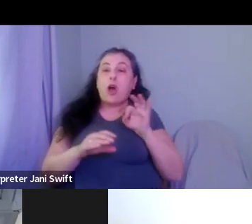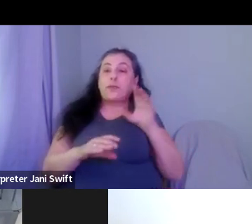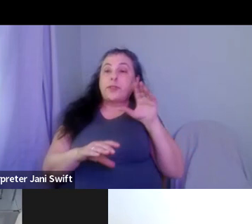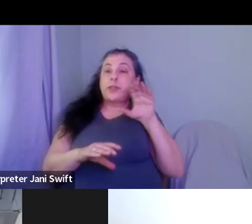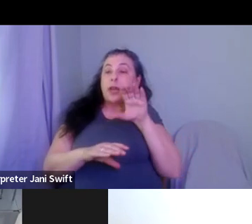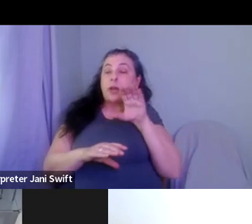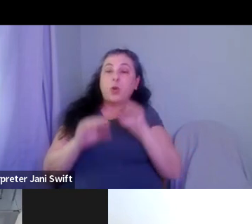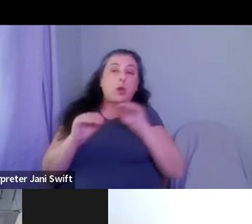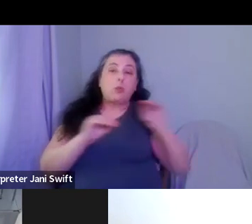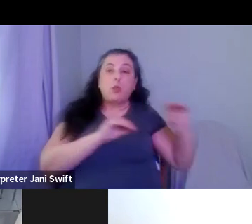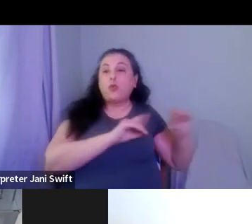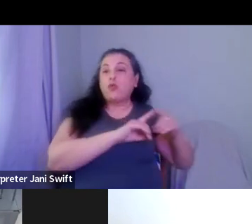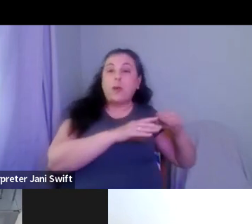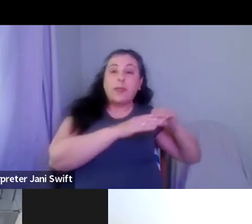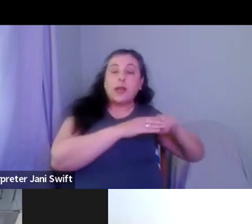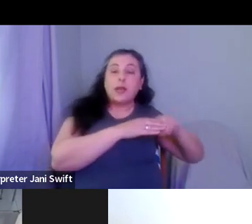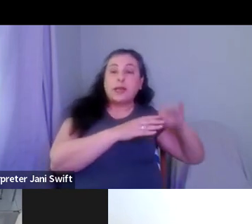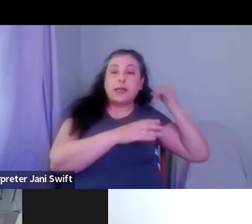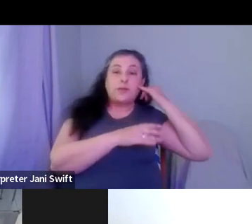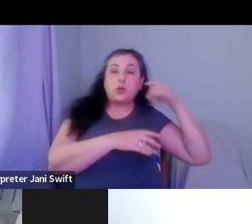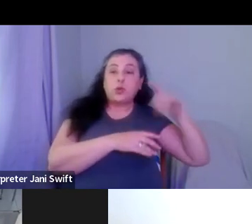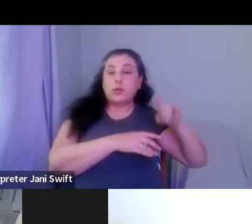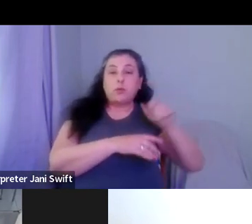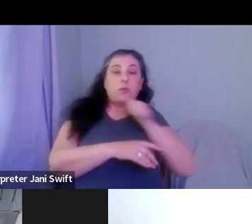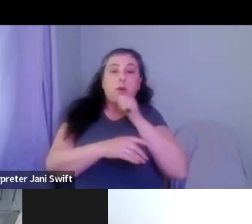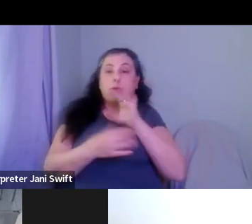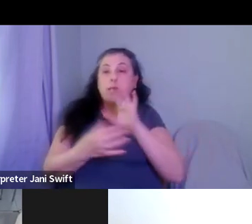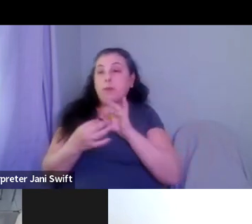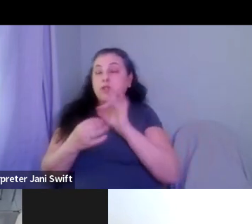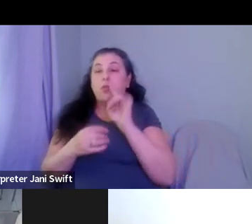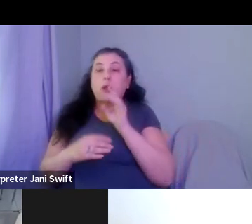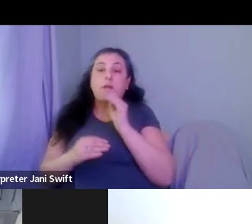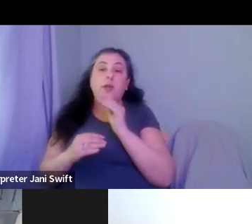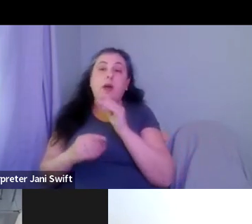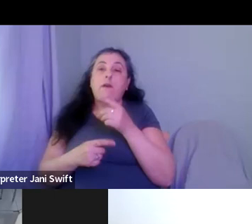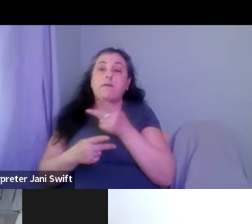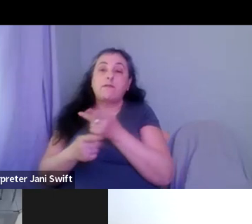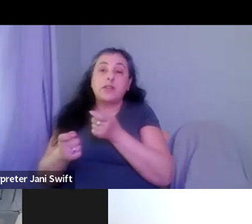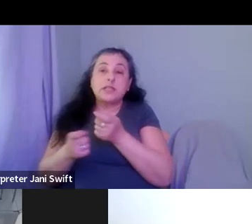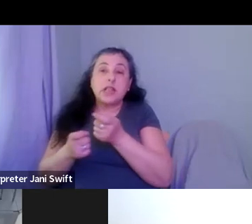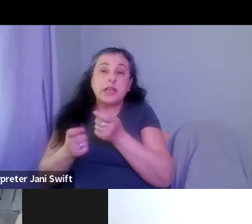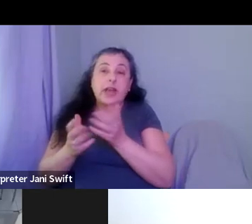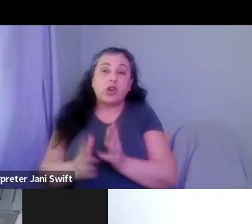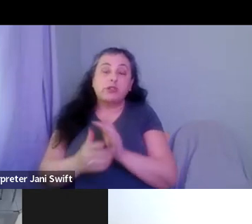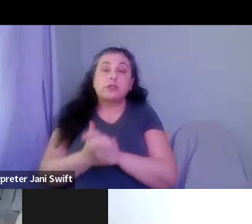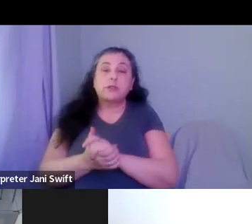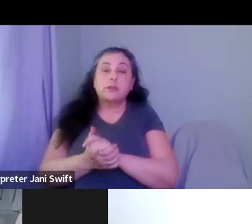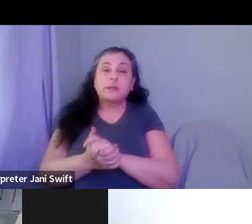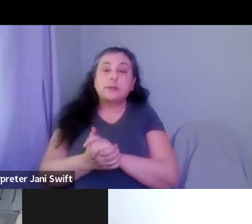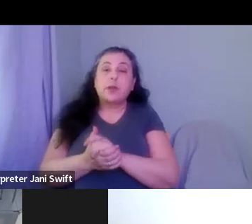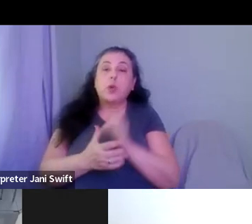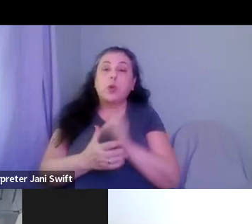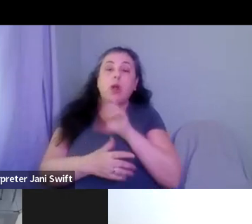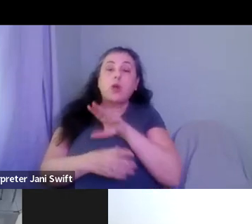the content. And if need be, privately message one of the facilitators. Also, we're including